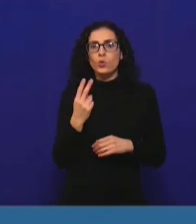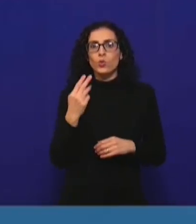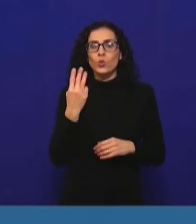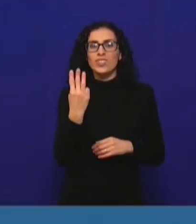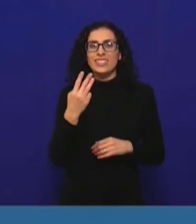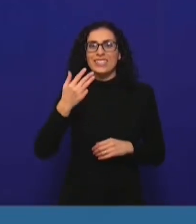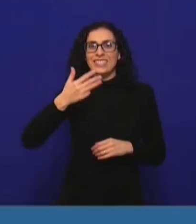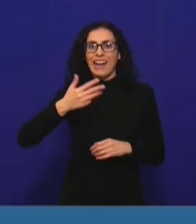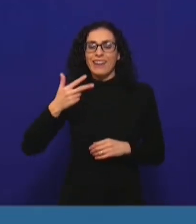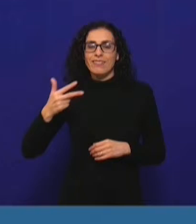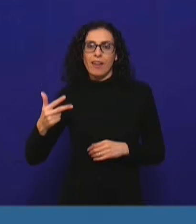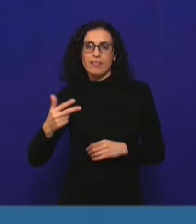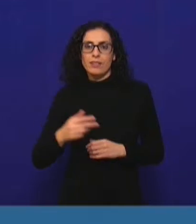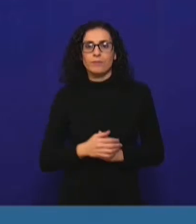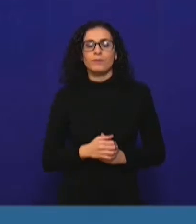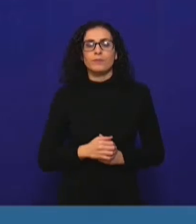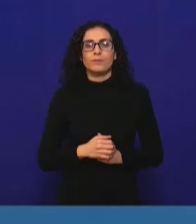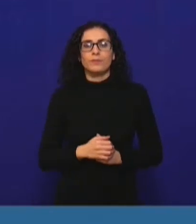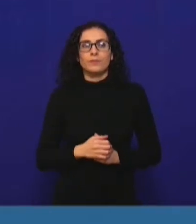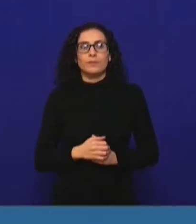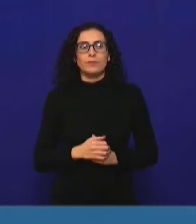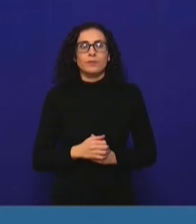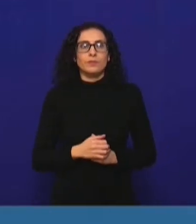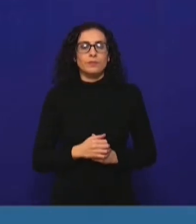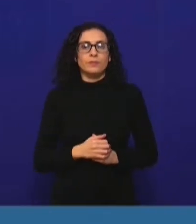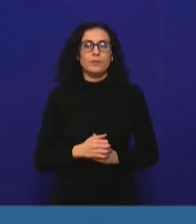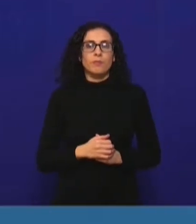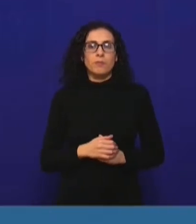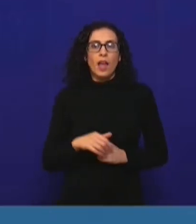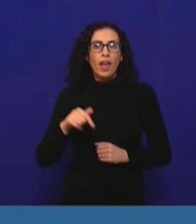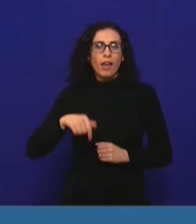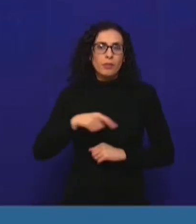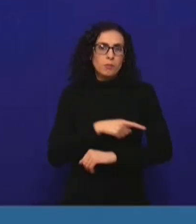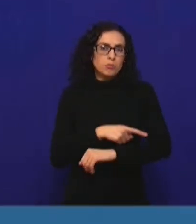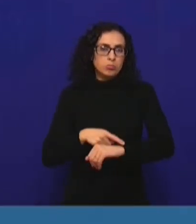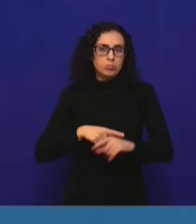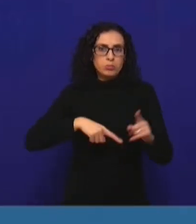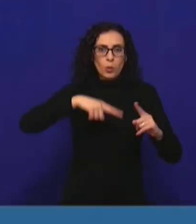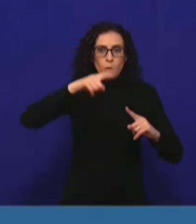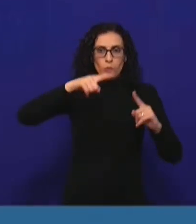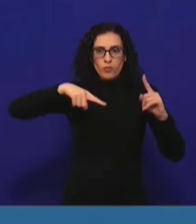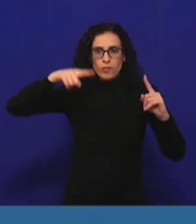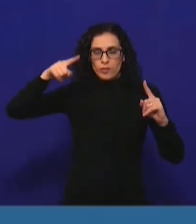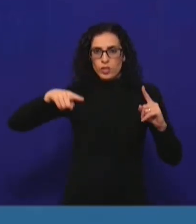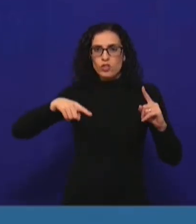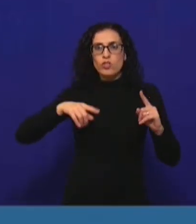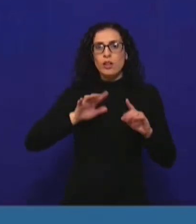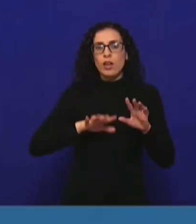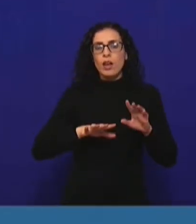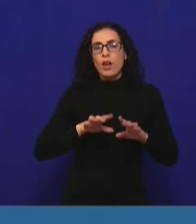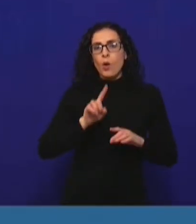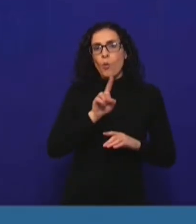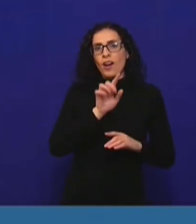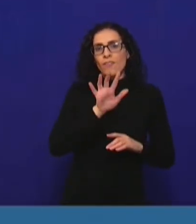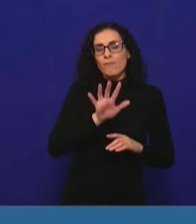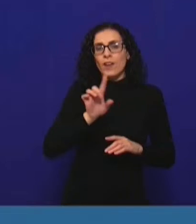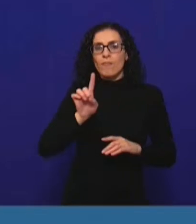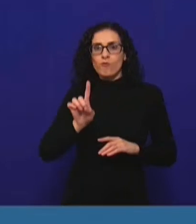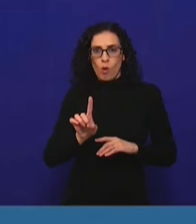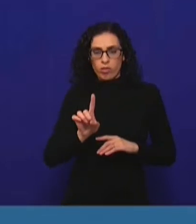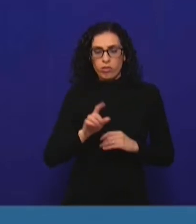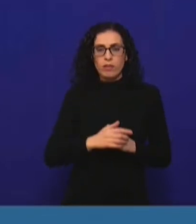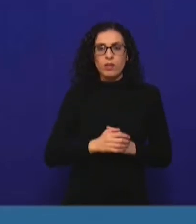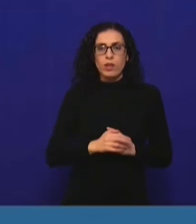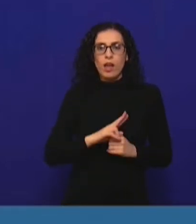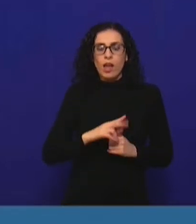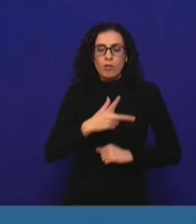2,398. The current moving average is 151. And as we go along with